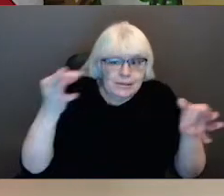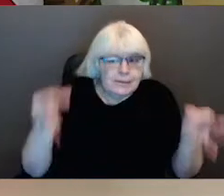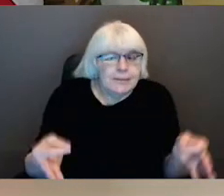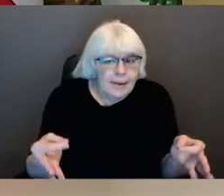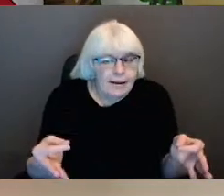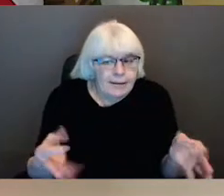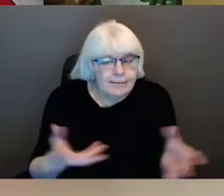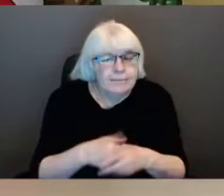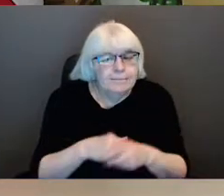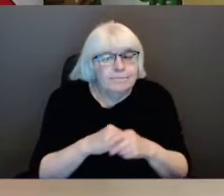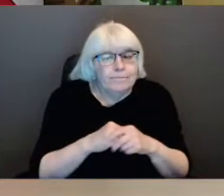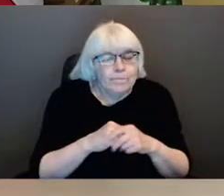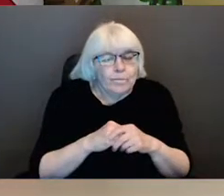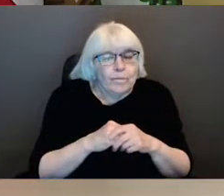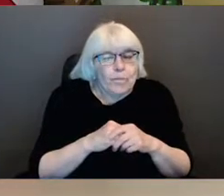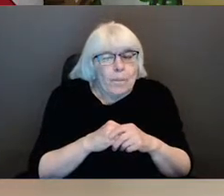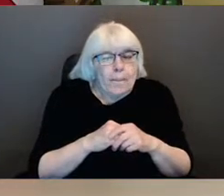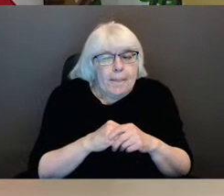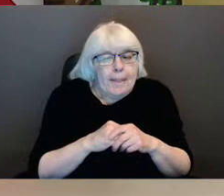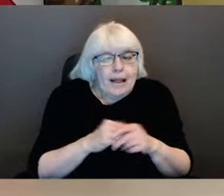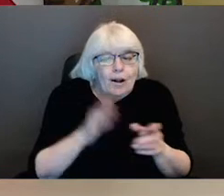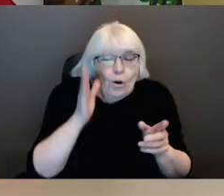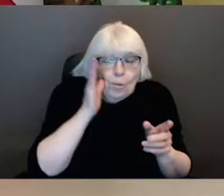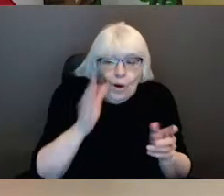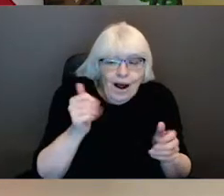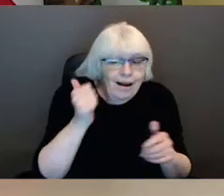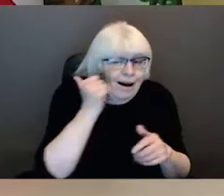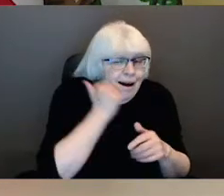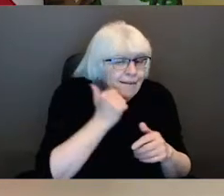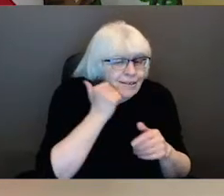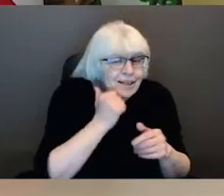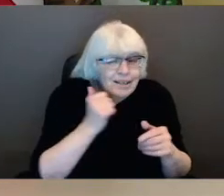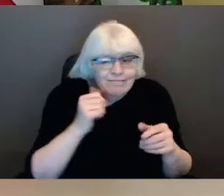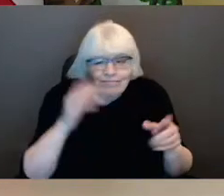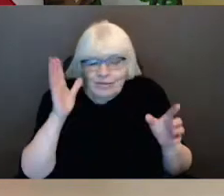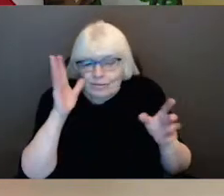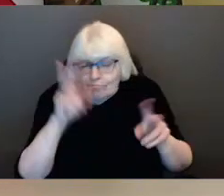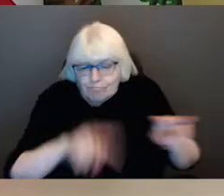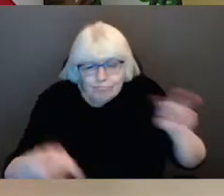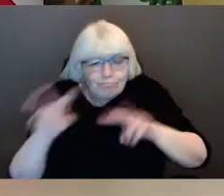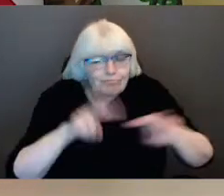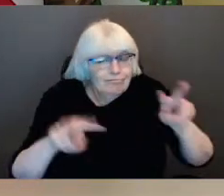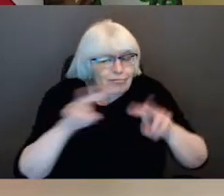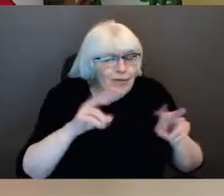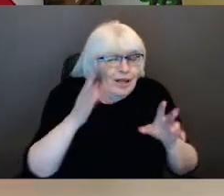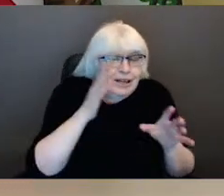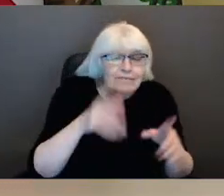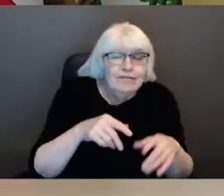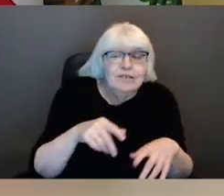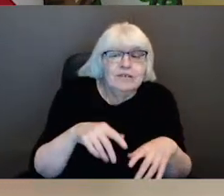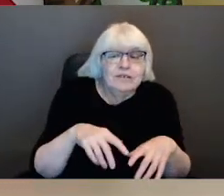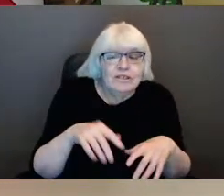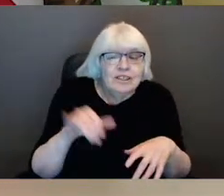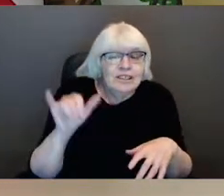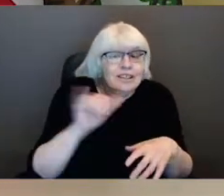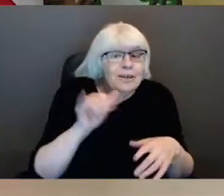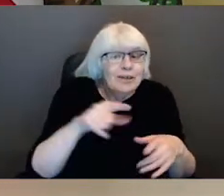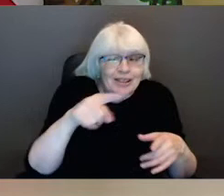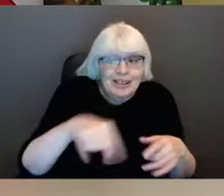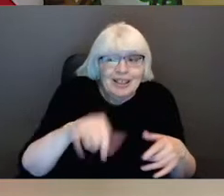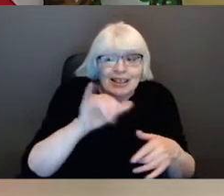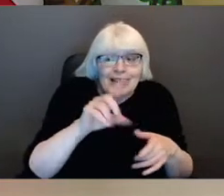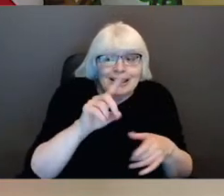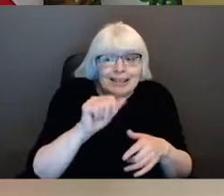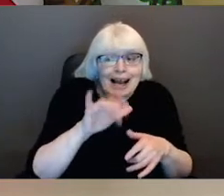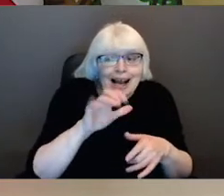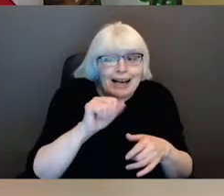we'll be looking at the information daily regarding that. And similar to early learning centers, some of them have had